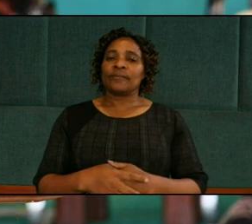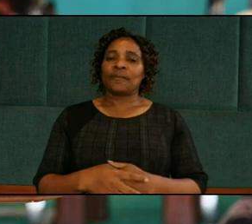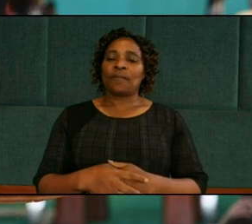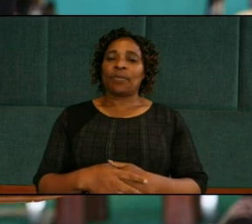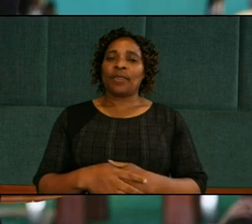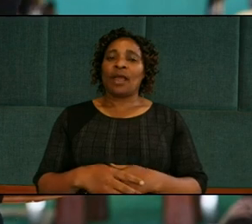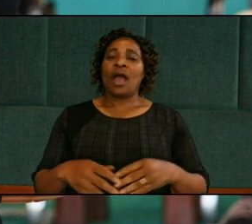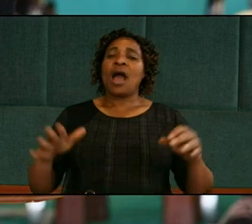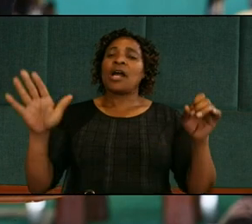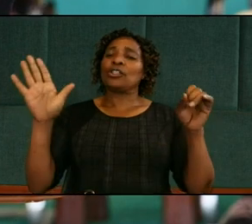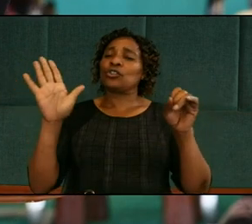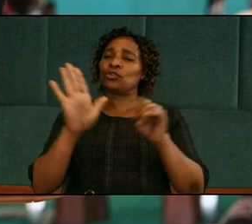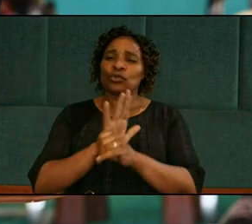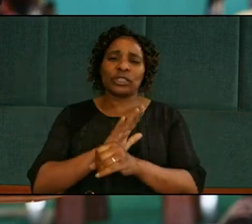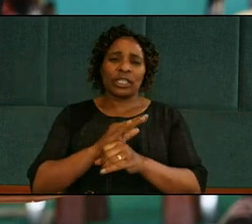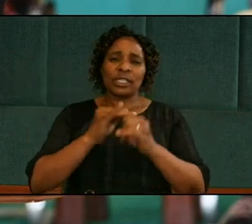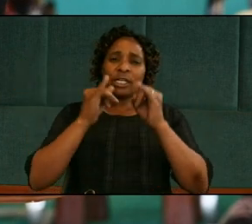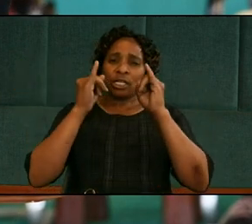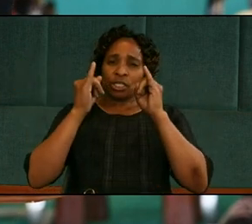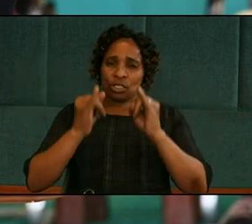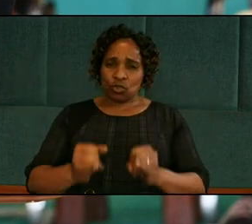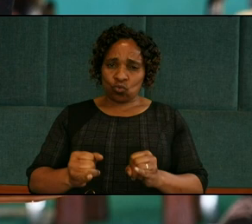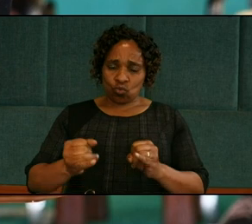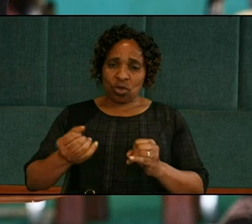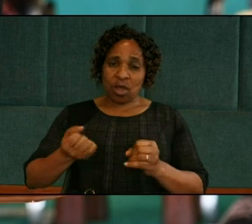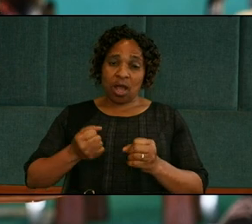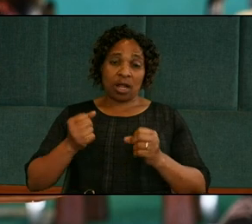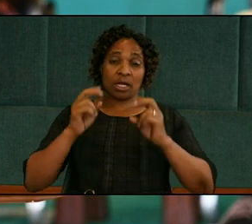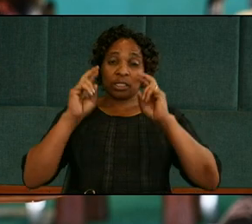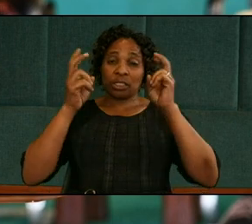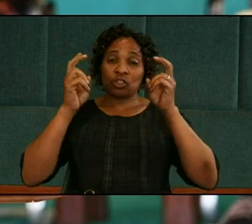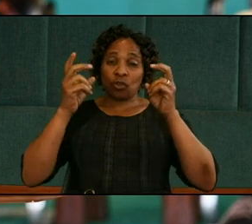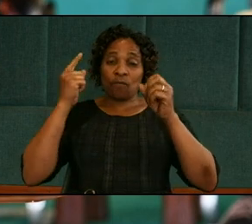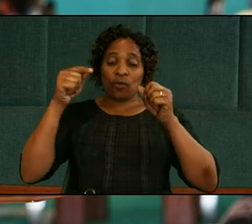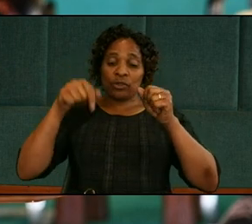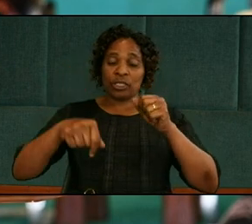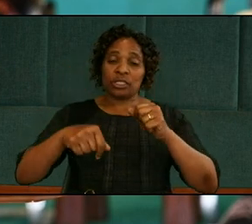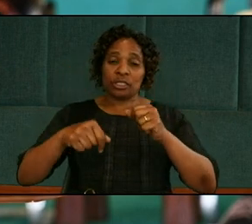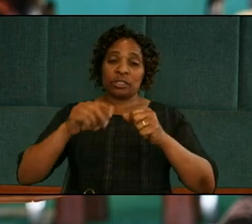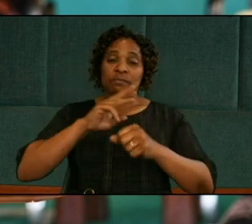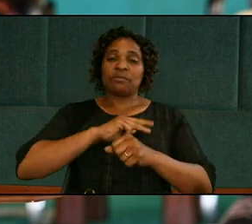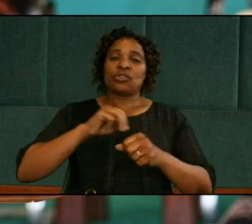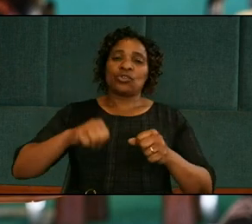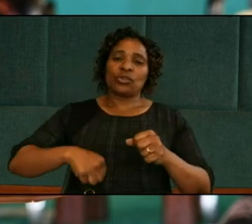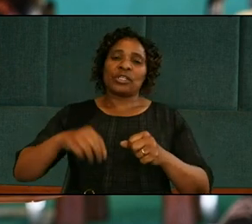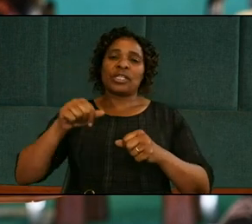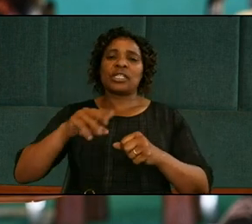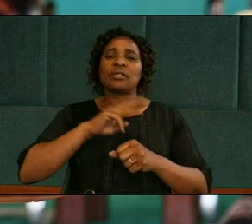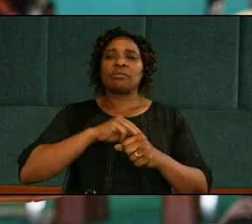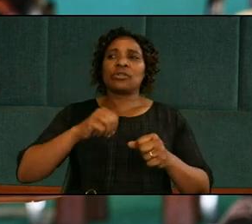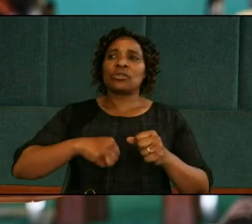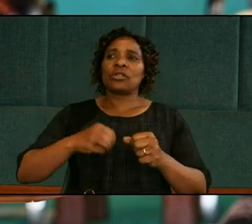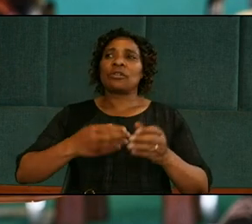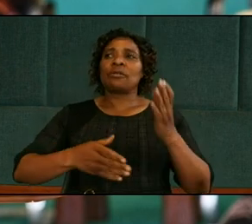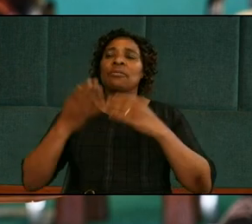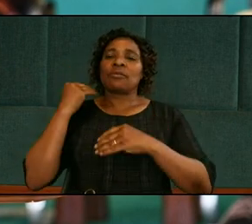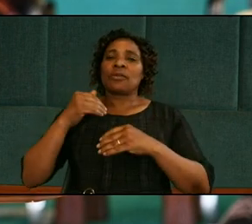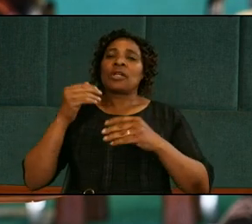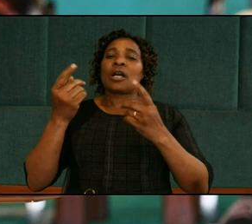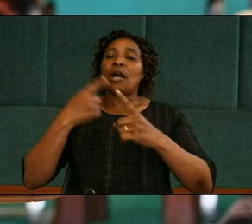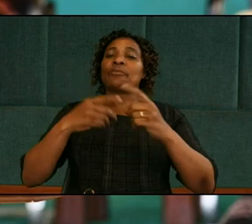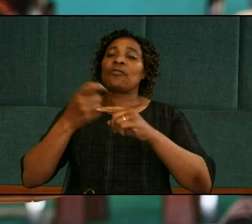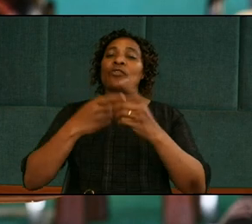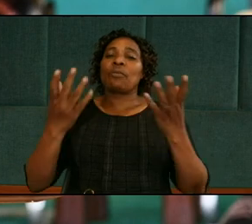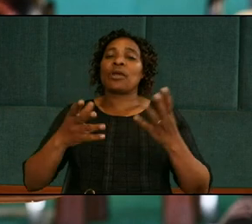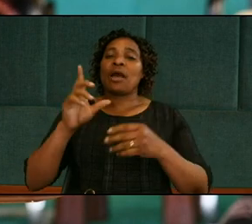A Totally New Girl is the title for today's mission. This mission, like the previous four, comes from the